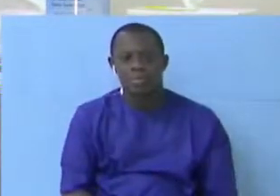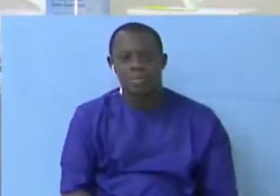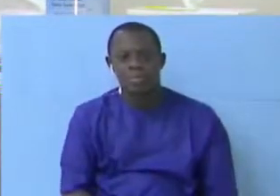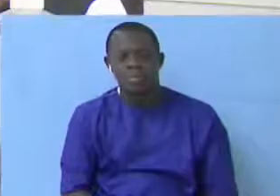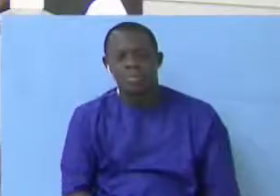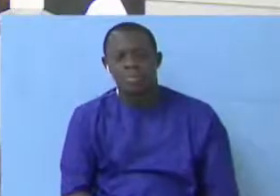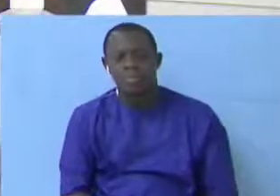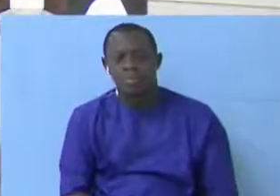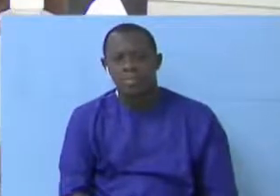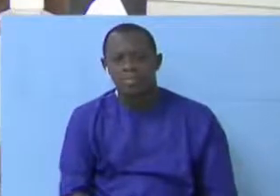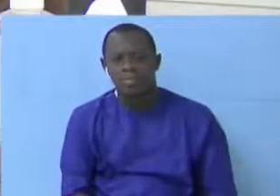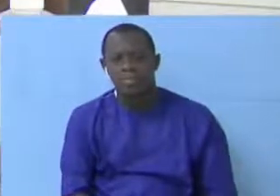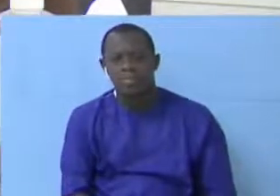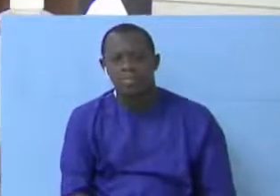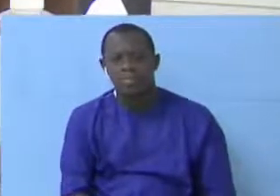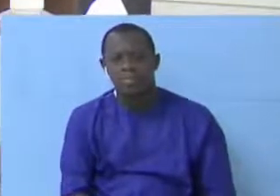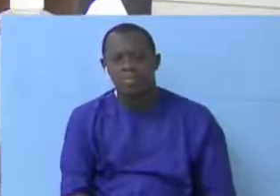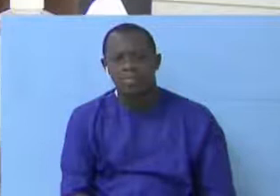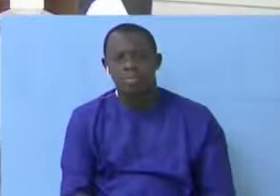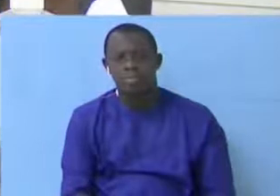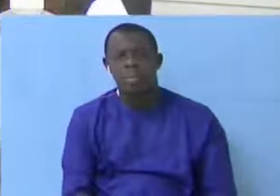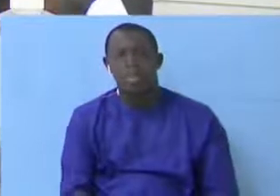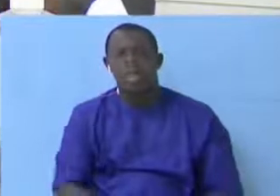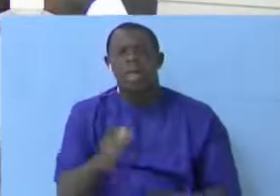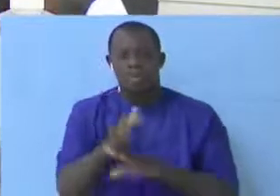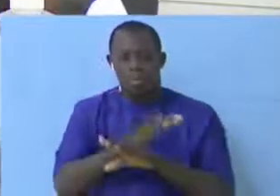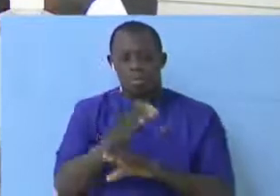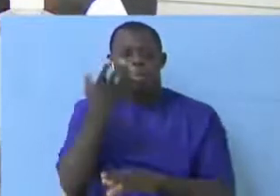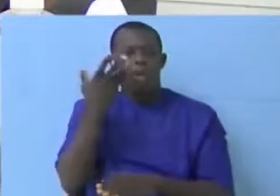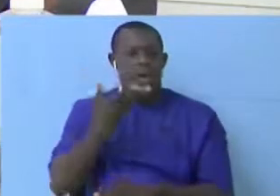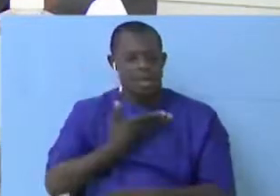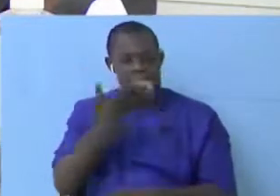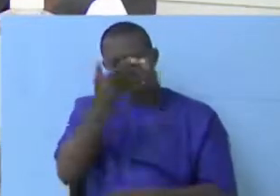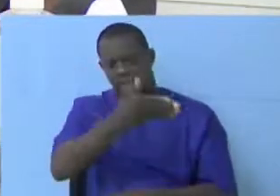So while there, I also saw the DG and the DDG.